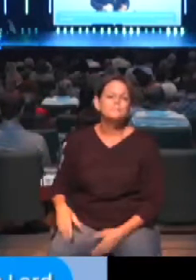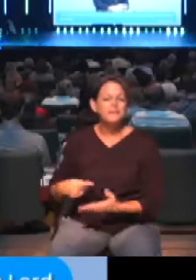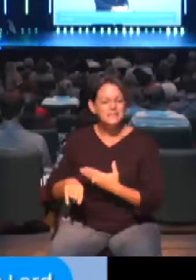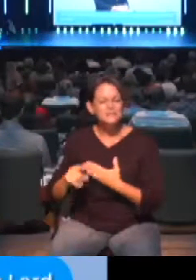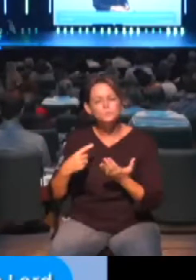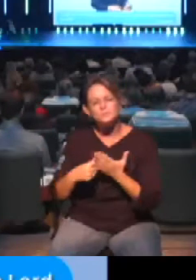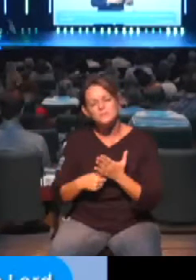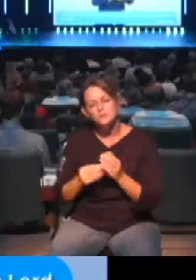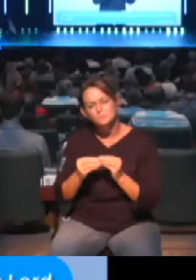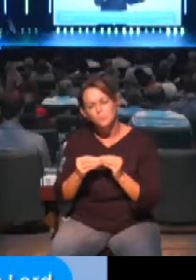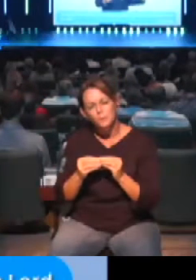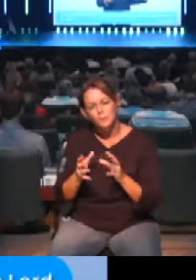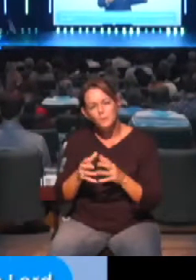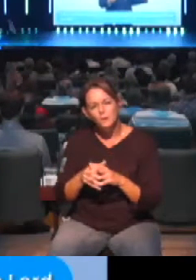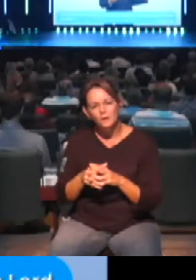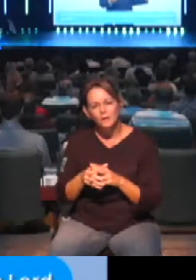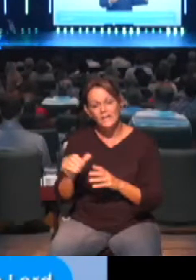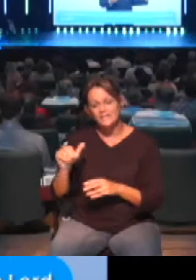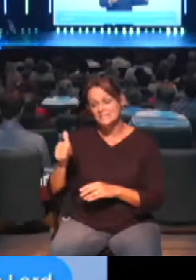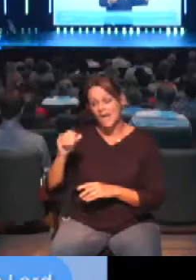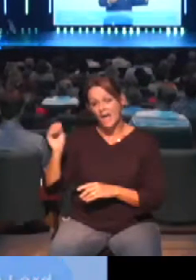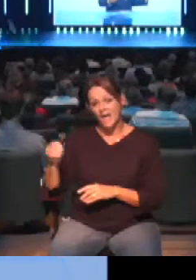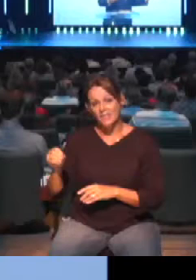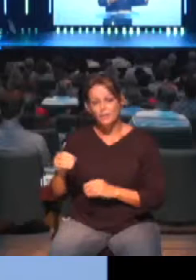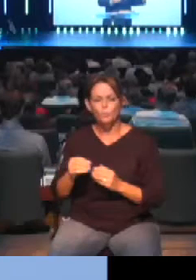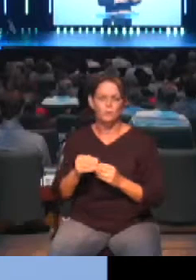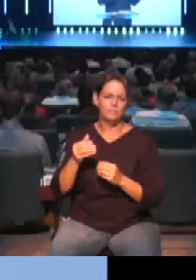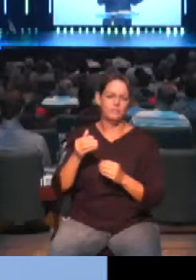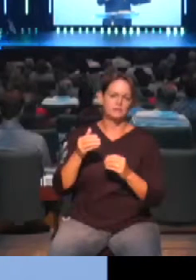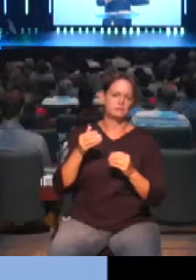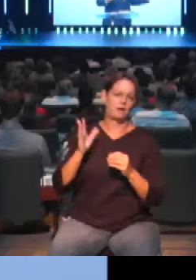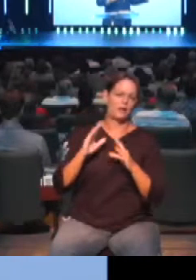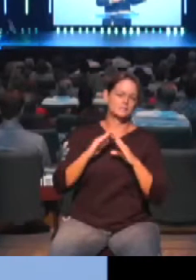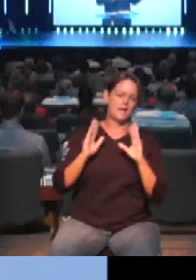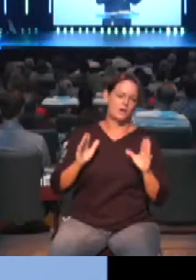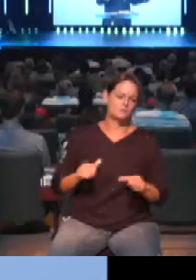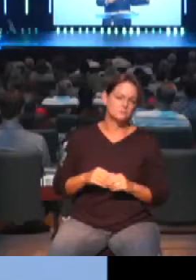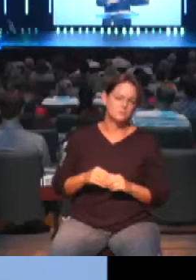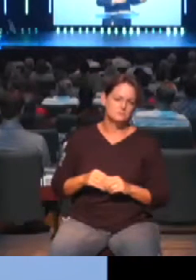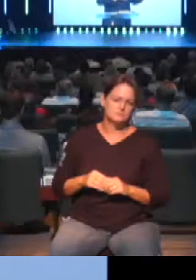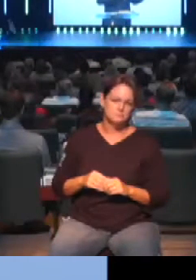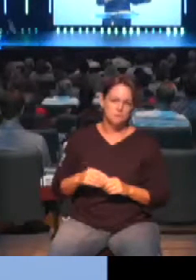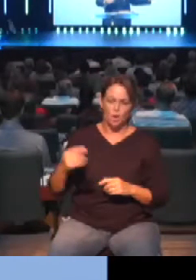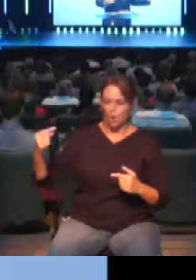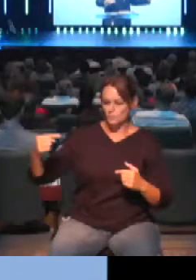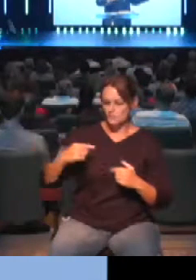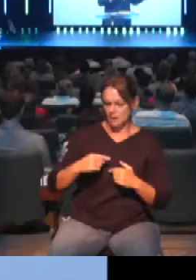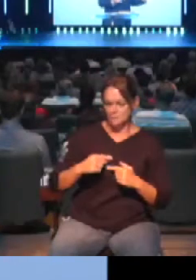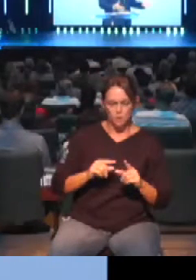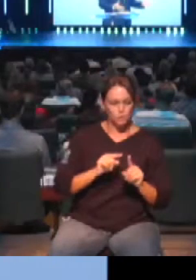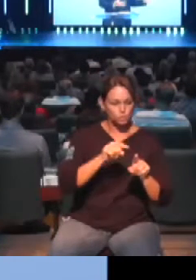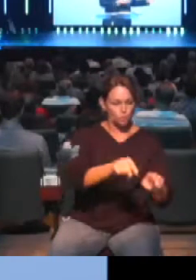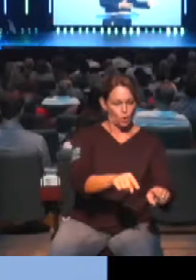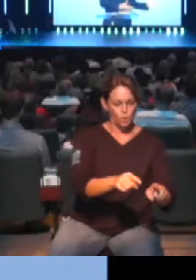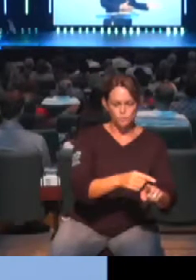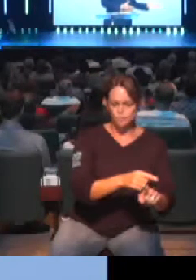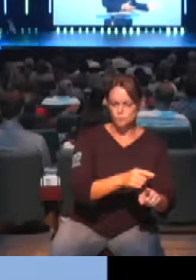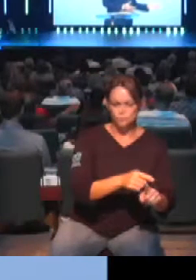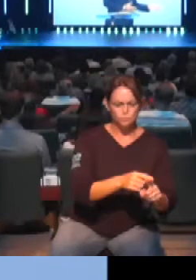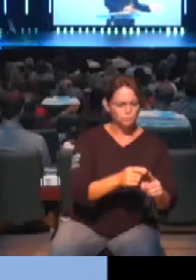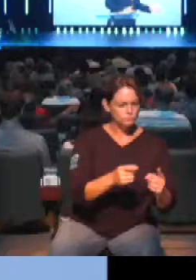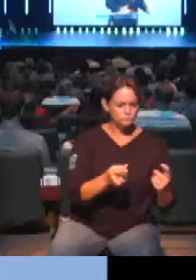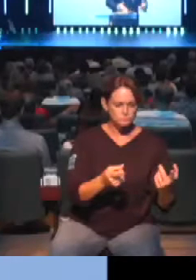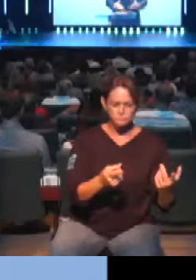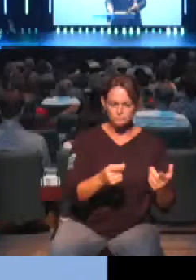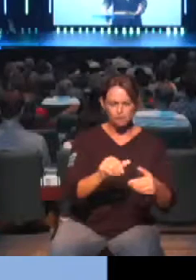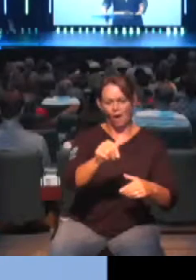more, but the tithe always comes to the house of God. It never goes to a Christian ministry, Christian school, Christian university. The first 10% always comes to the